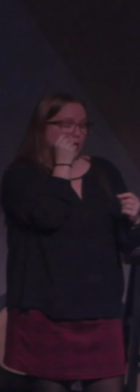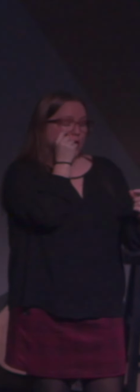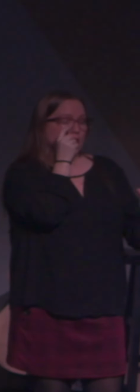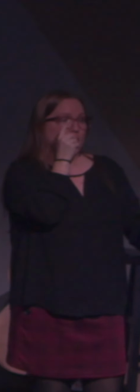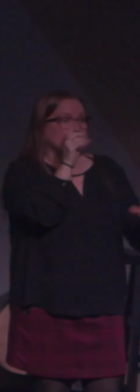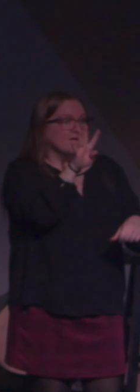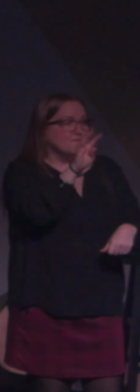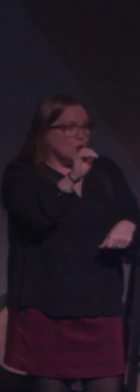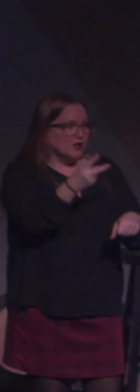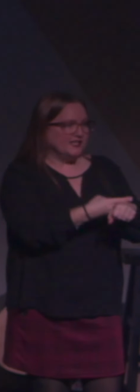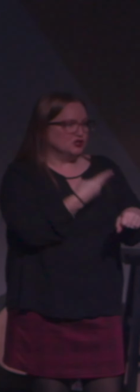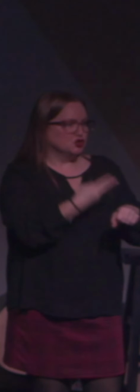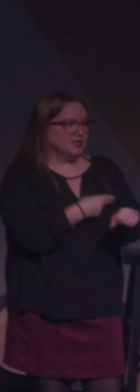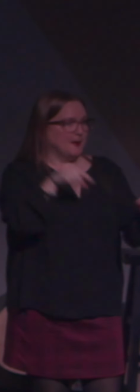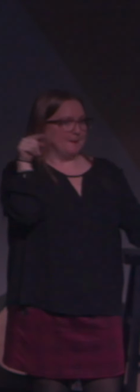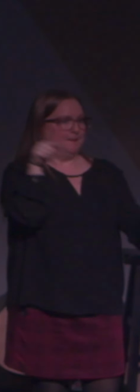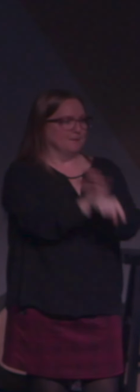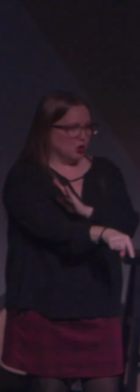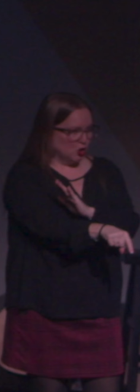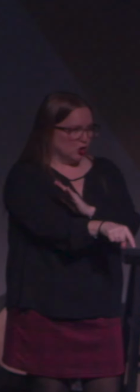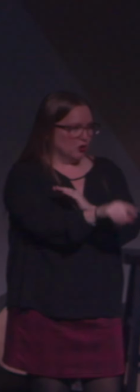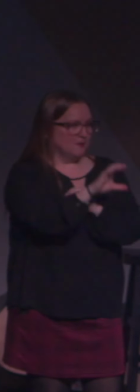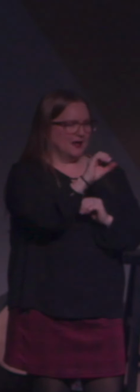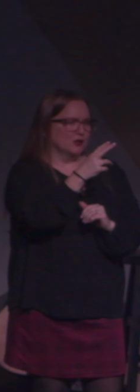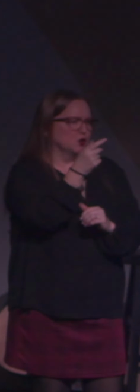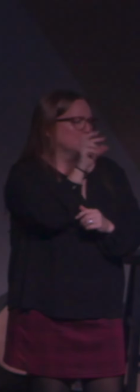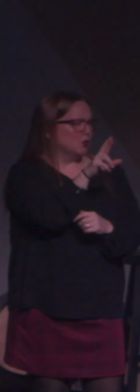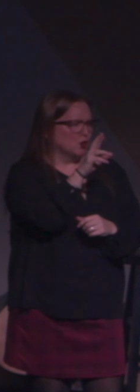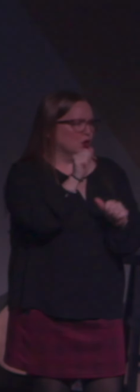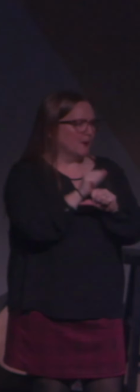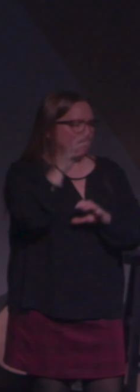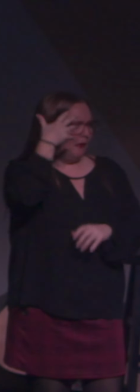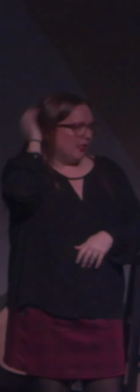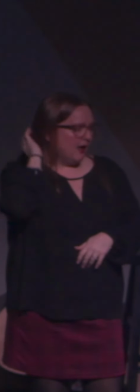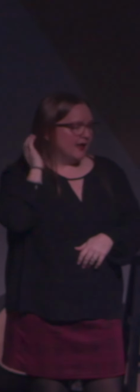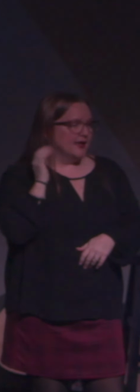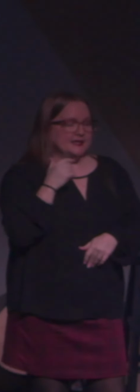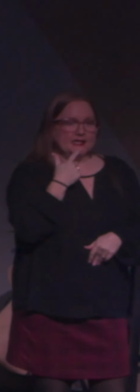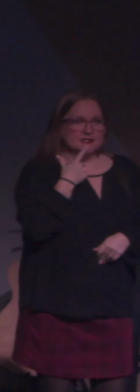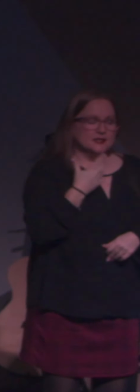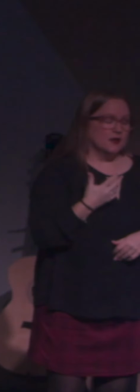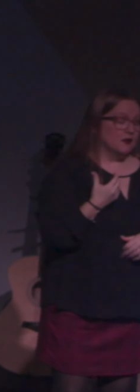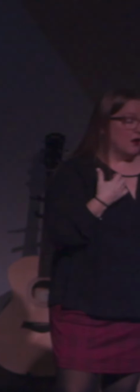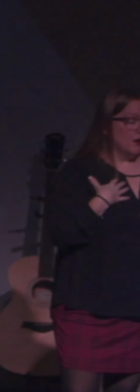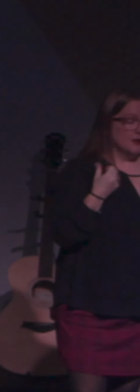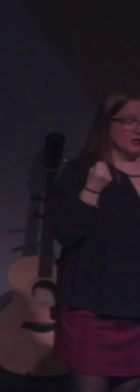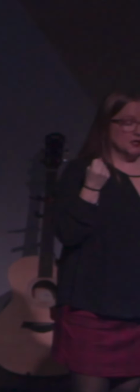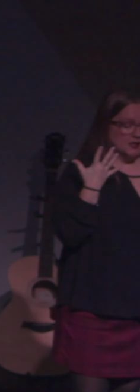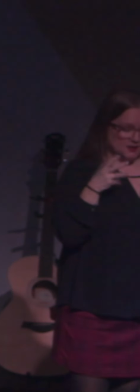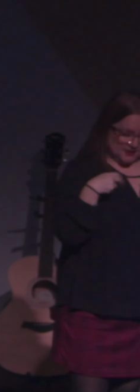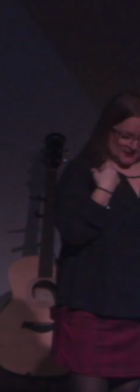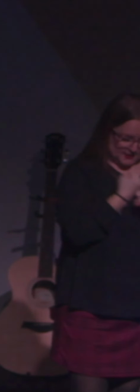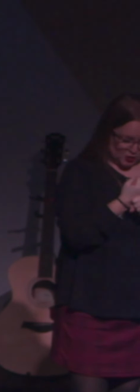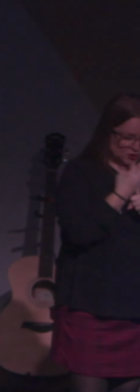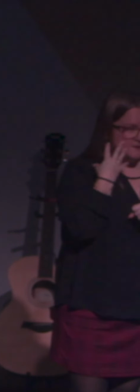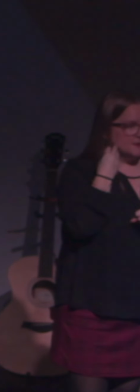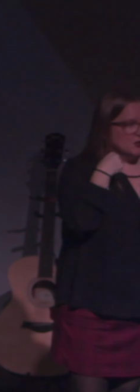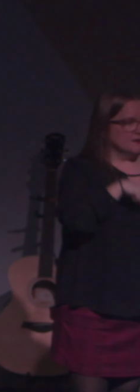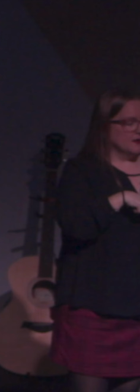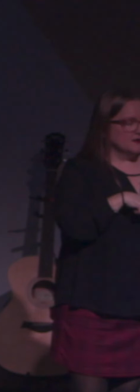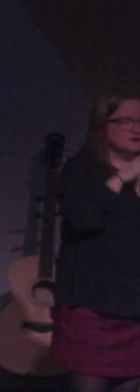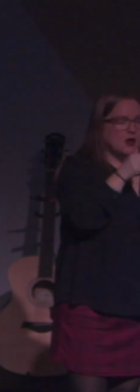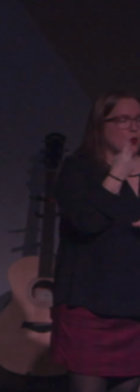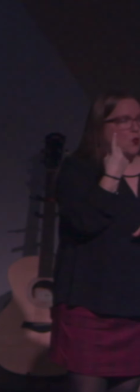of his sheep had been murdered by cougars or mountain lions. And he said, in all my years of doing this, not